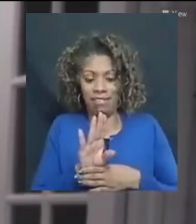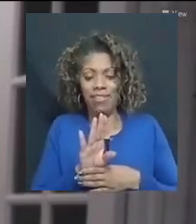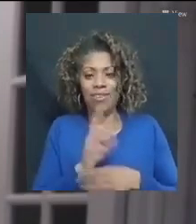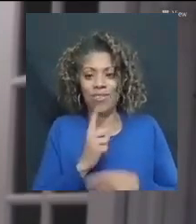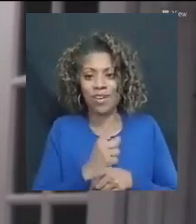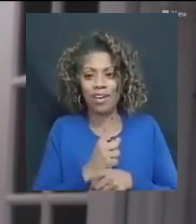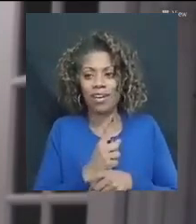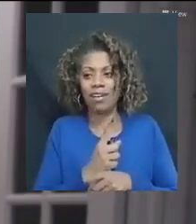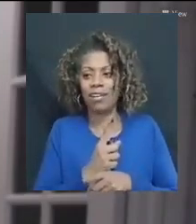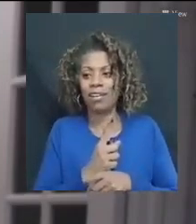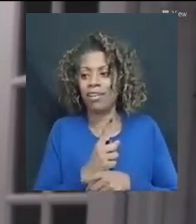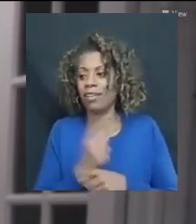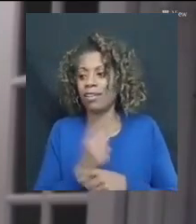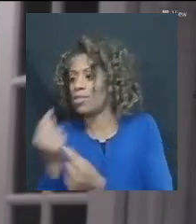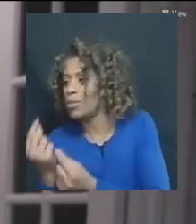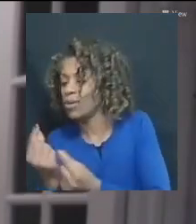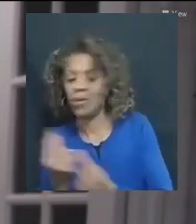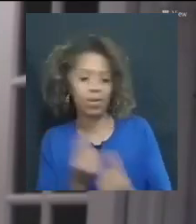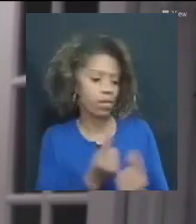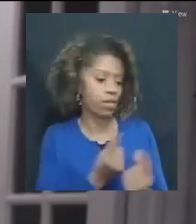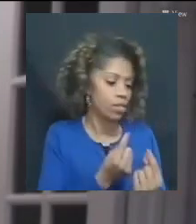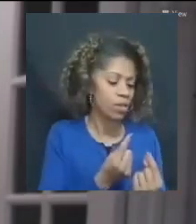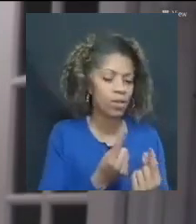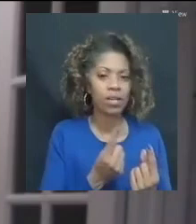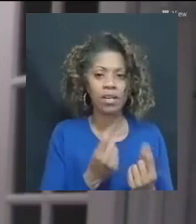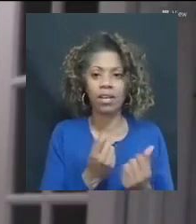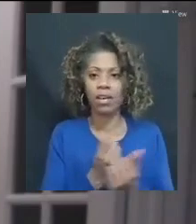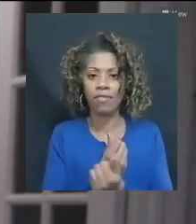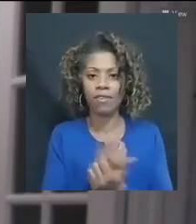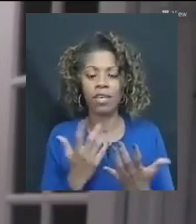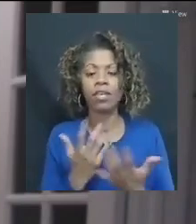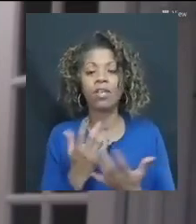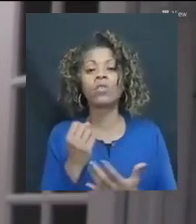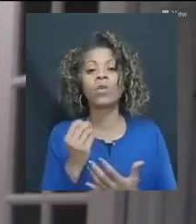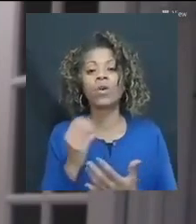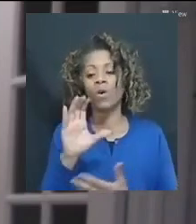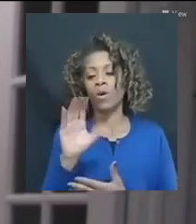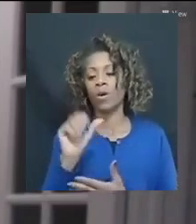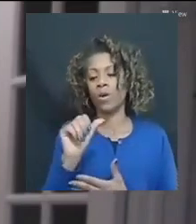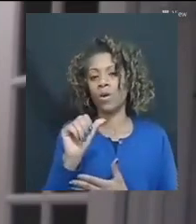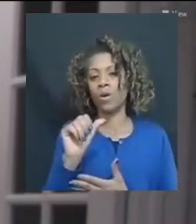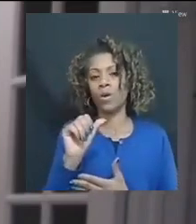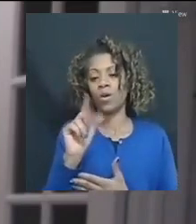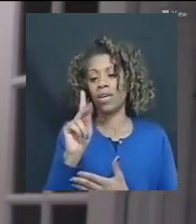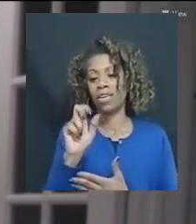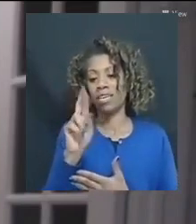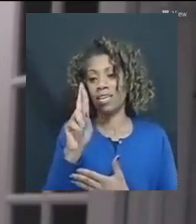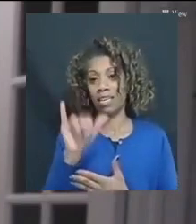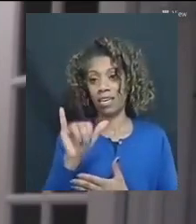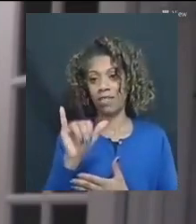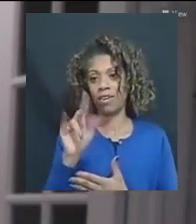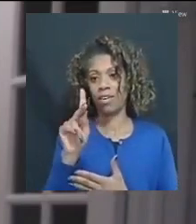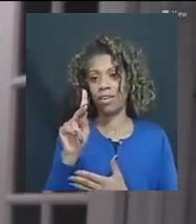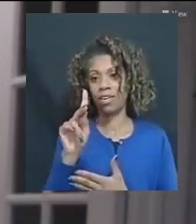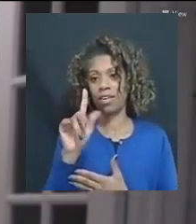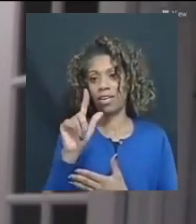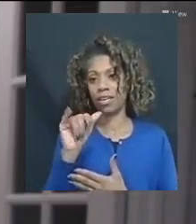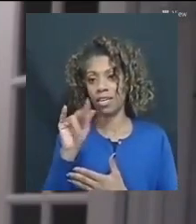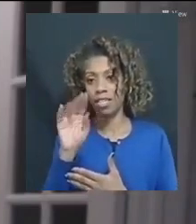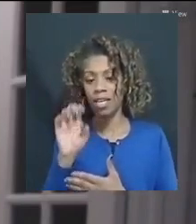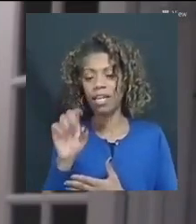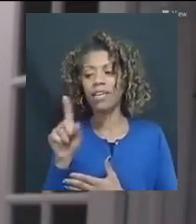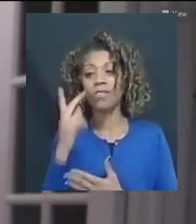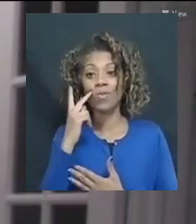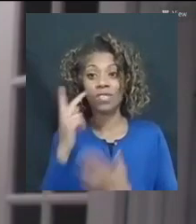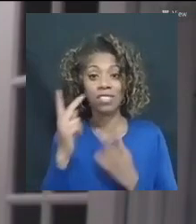HQ. And so that's Kerry Klein, who is the mastermind behind all of this. If you see stuff that you like, Kerry gets credit. Tristan Mahabir, Yab